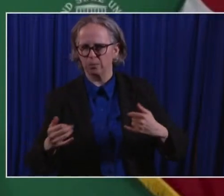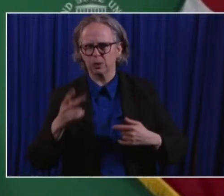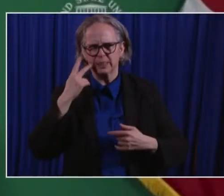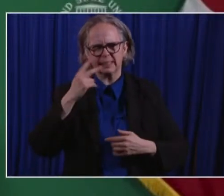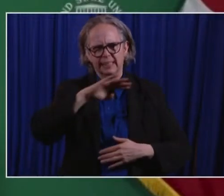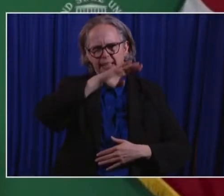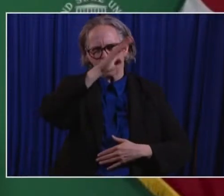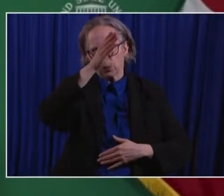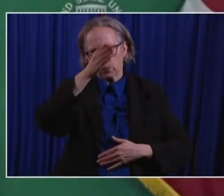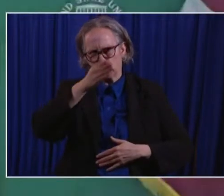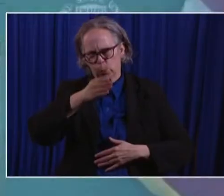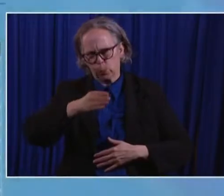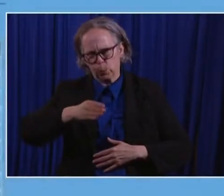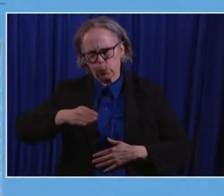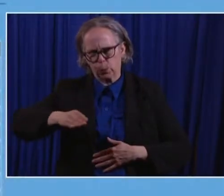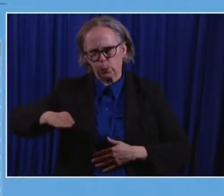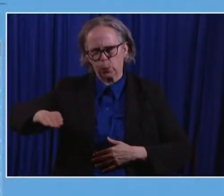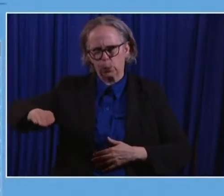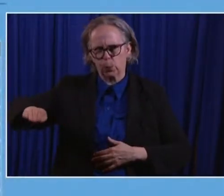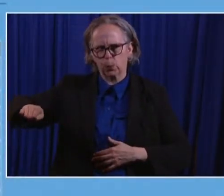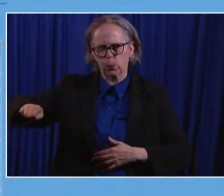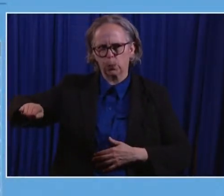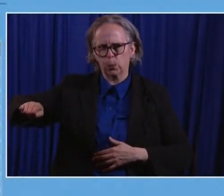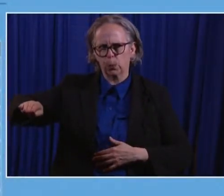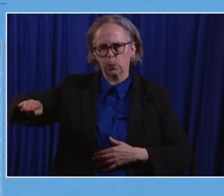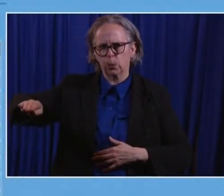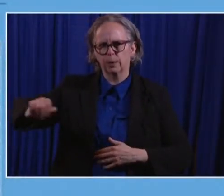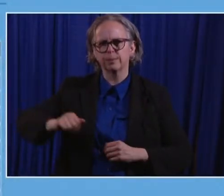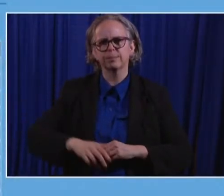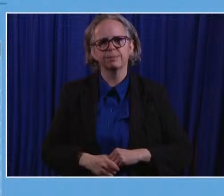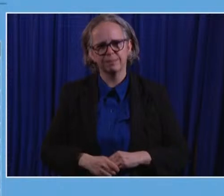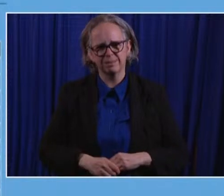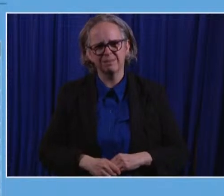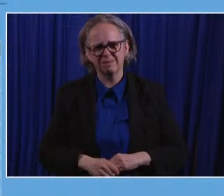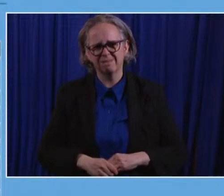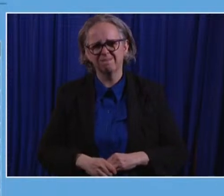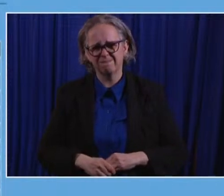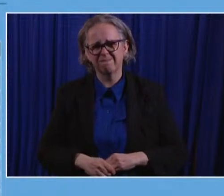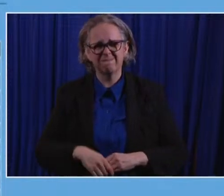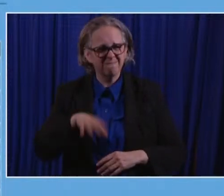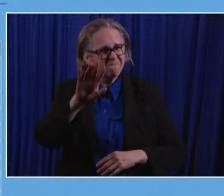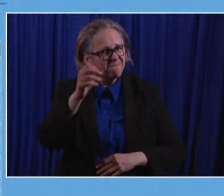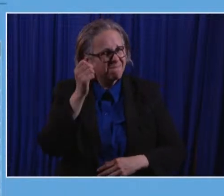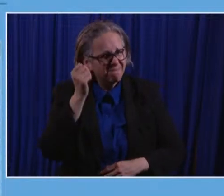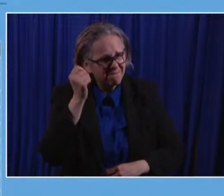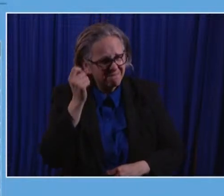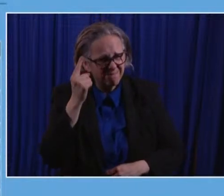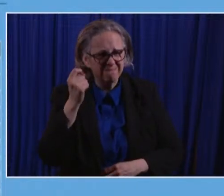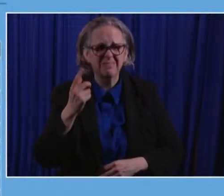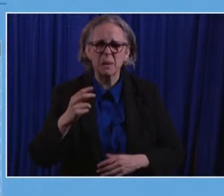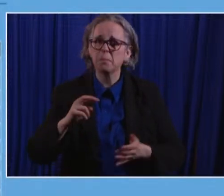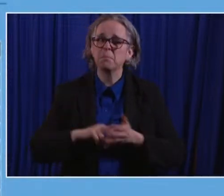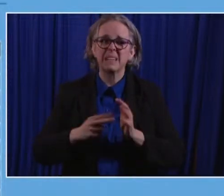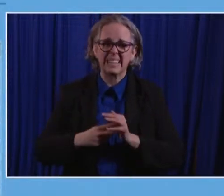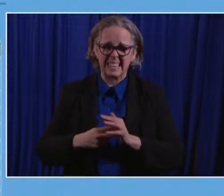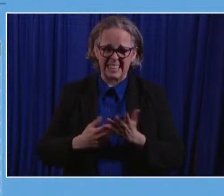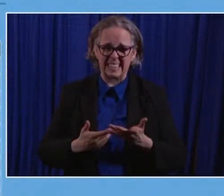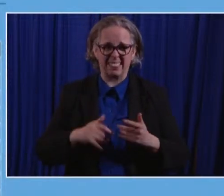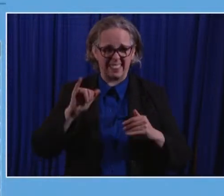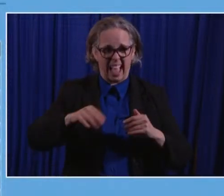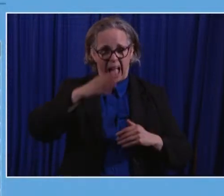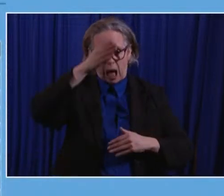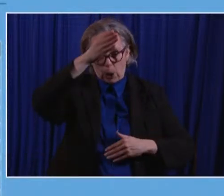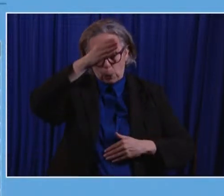you can see where we are today. So what you've seen has happened. You've seen we went down for quite a while, then we started